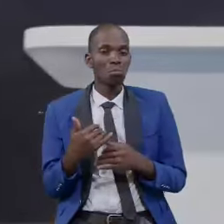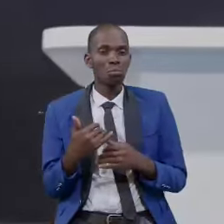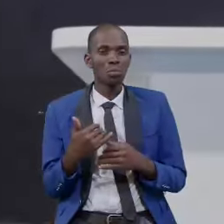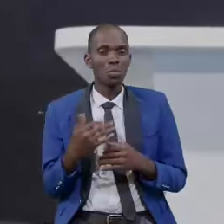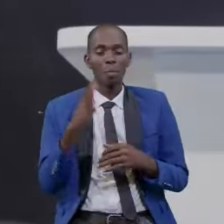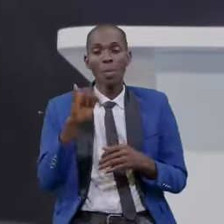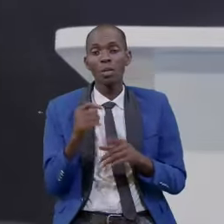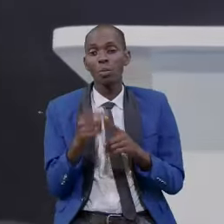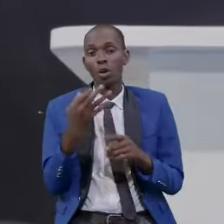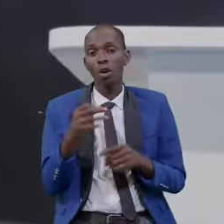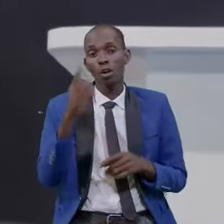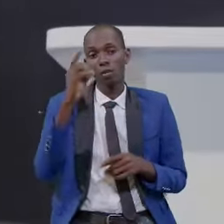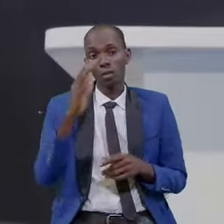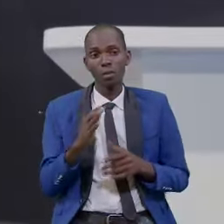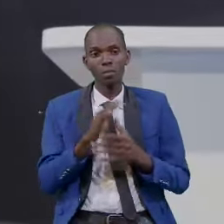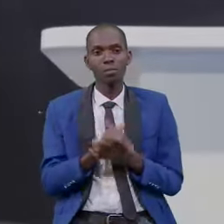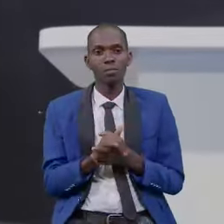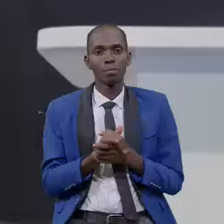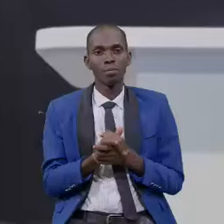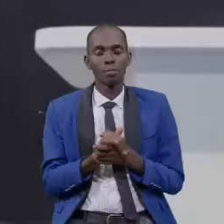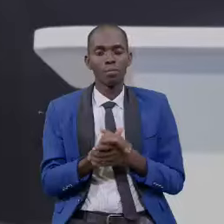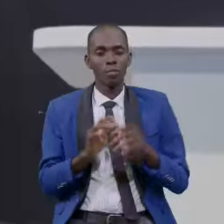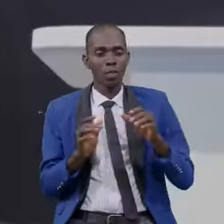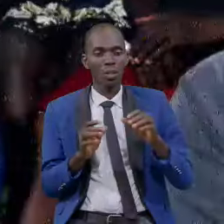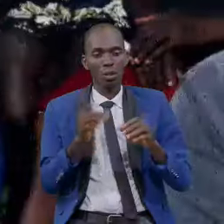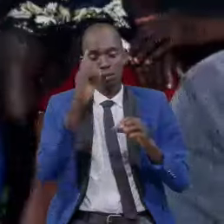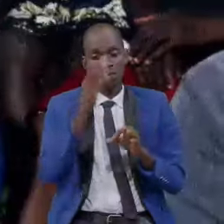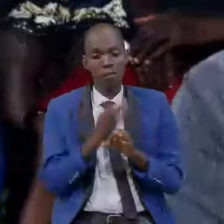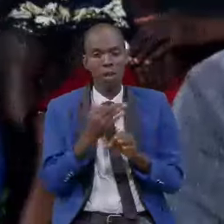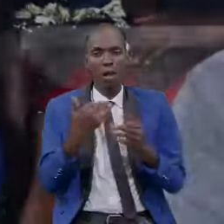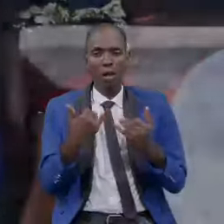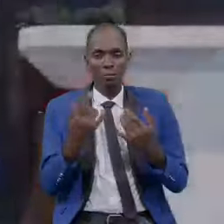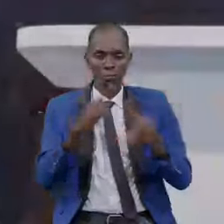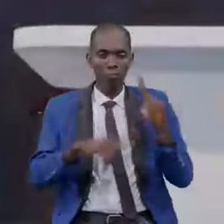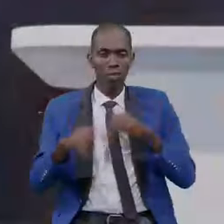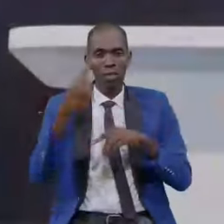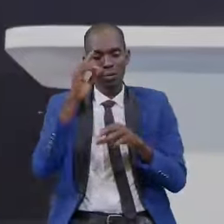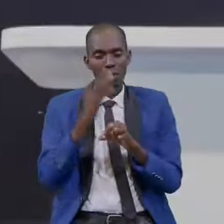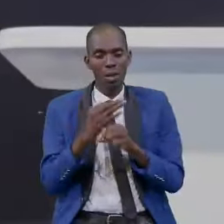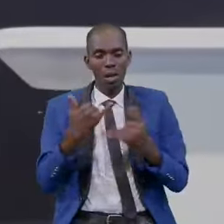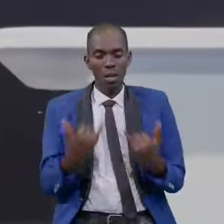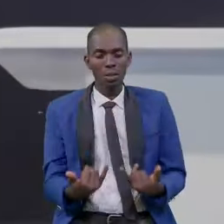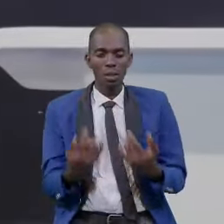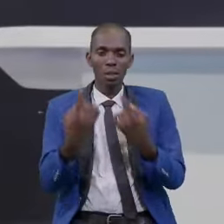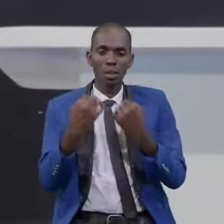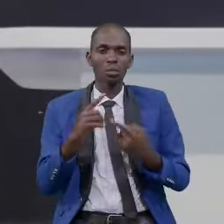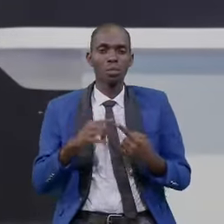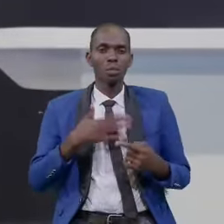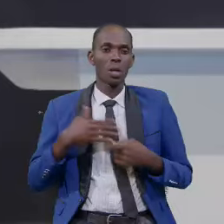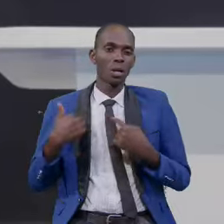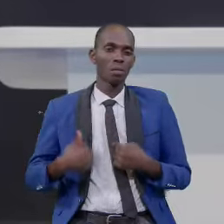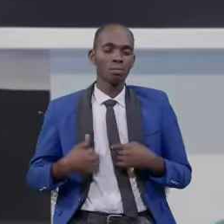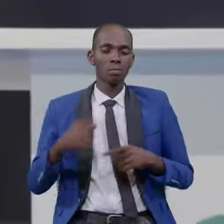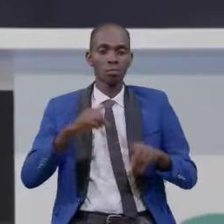to your heart. Faith has now come to my heart. Say it for